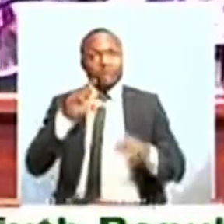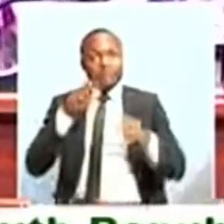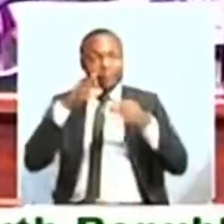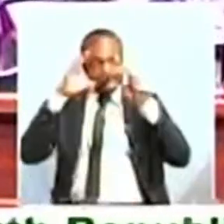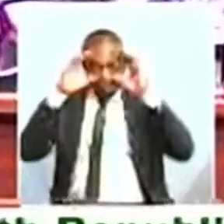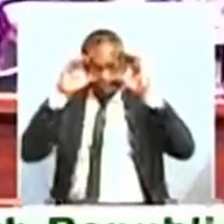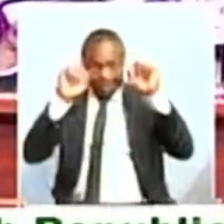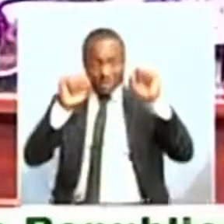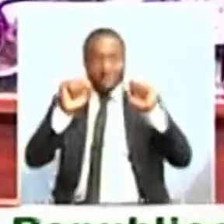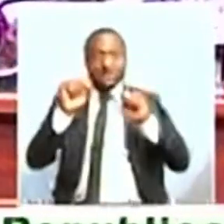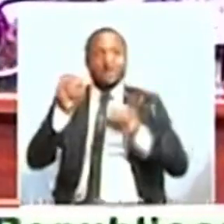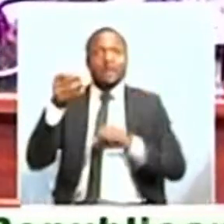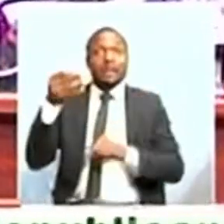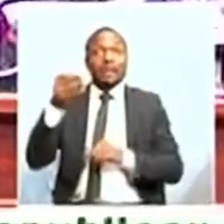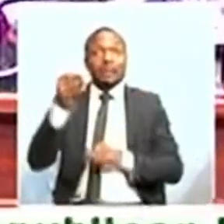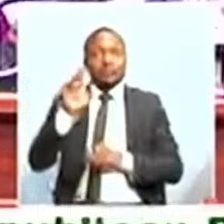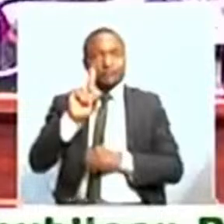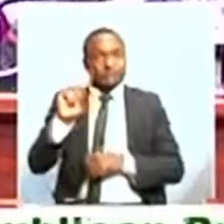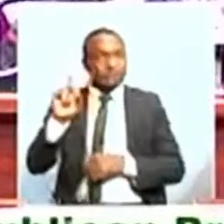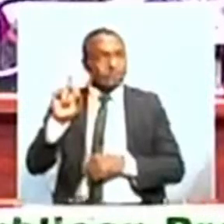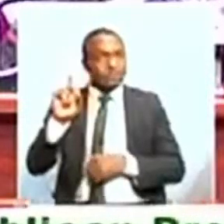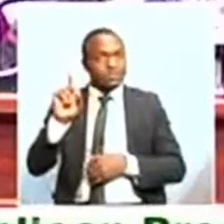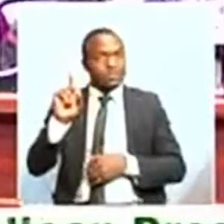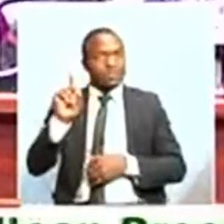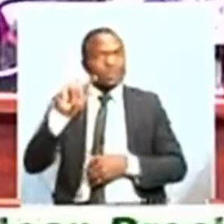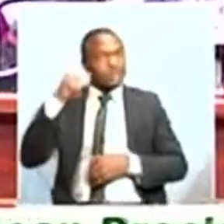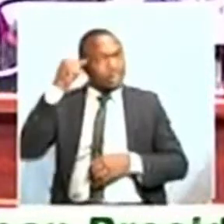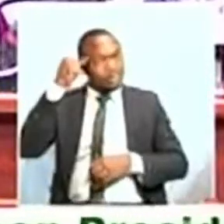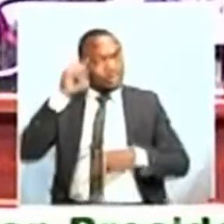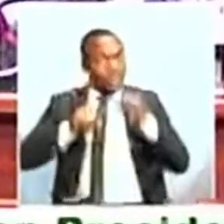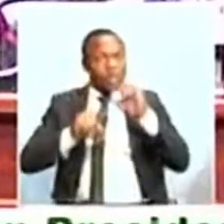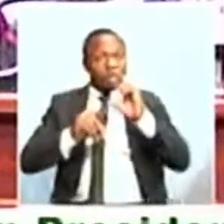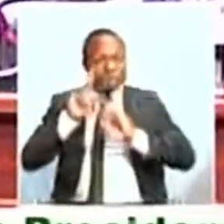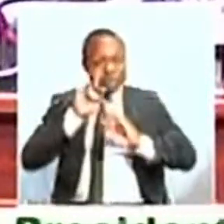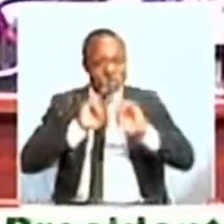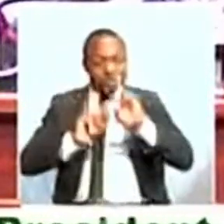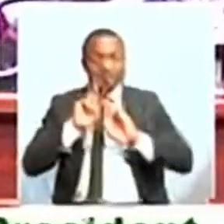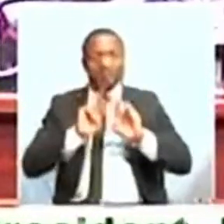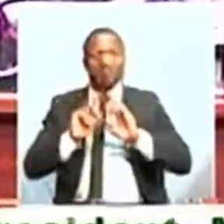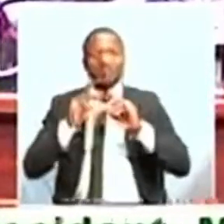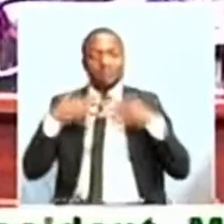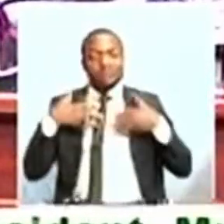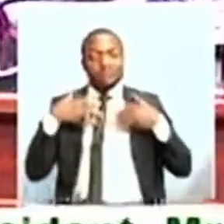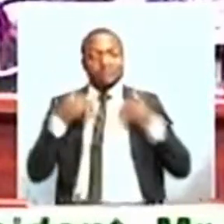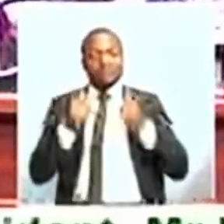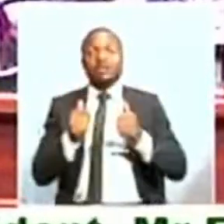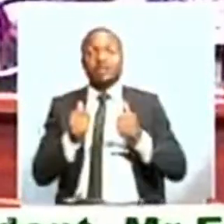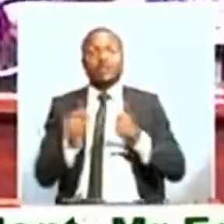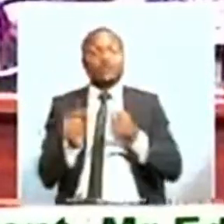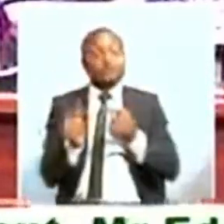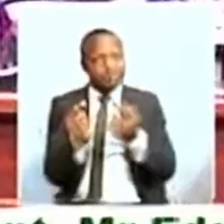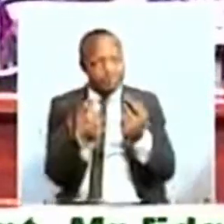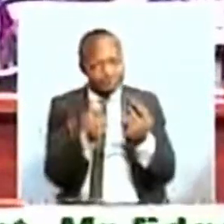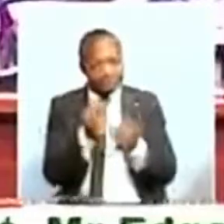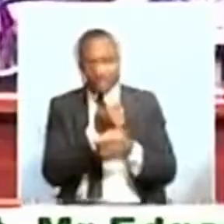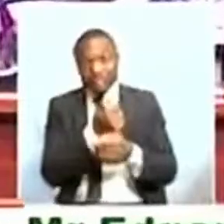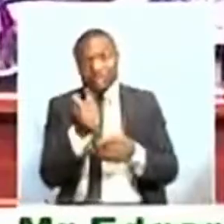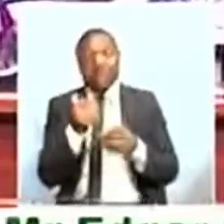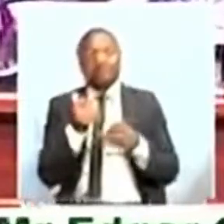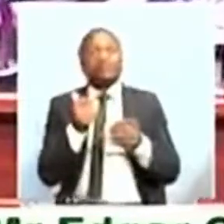Government cannot divulge or discuss the health status of any citizen because every